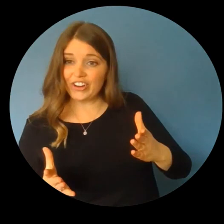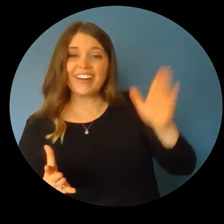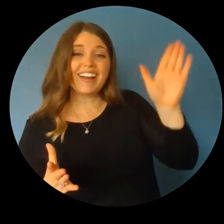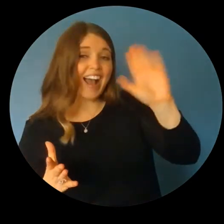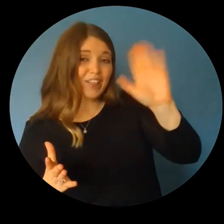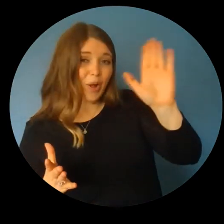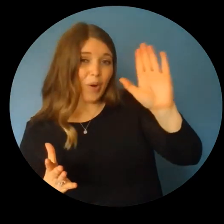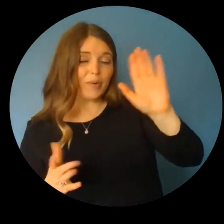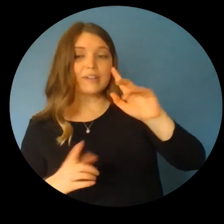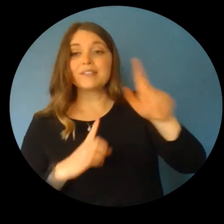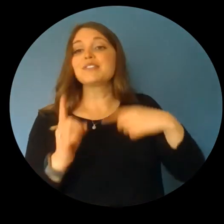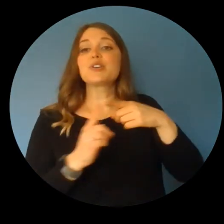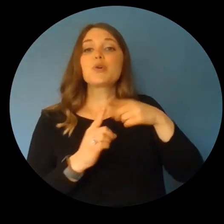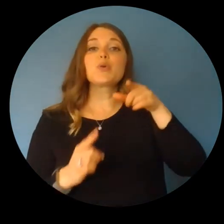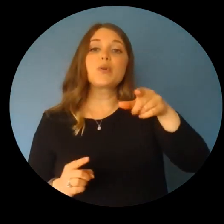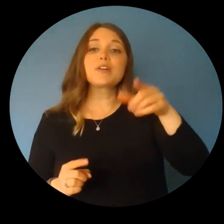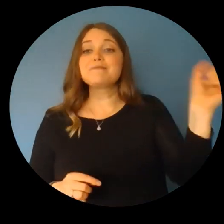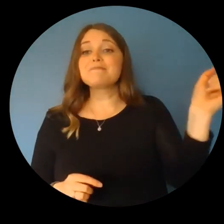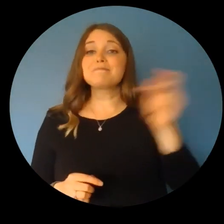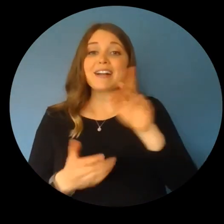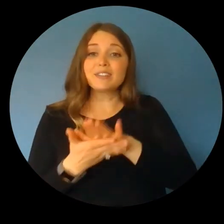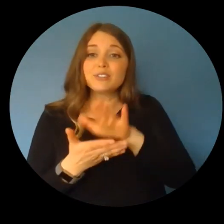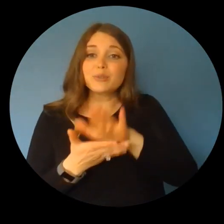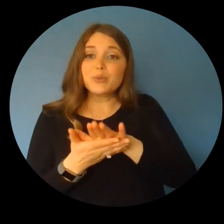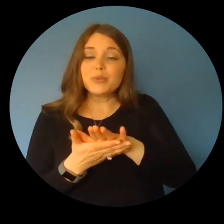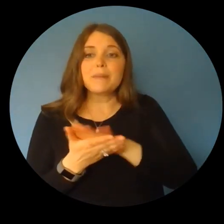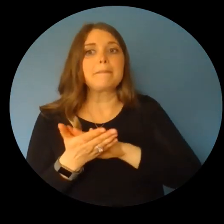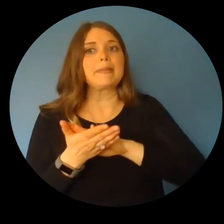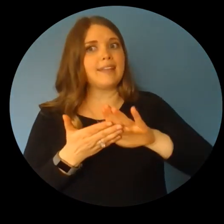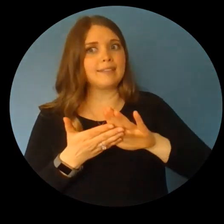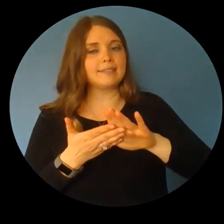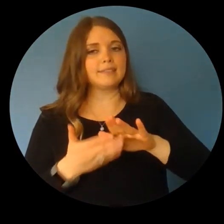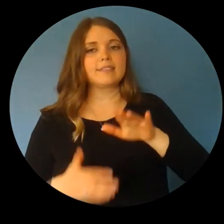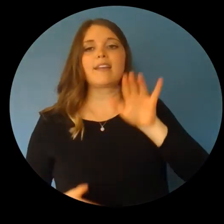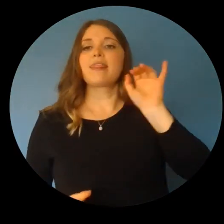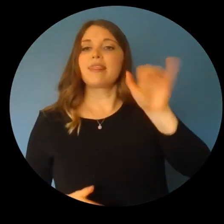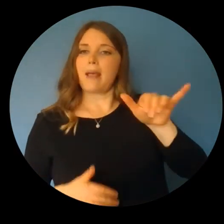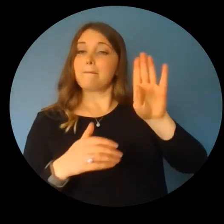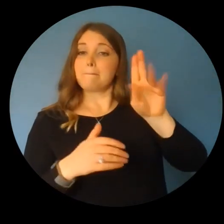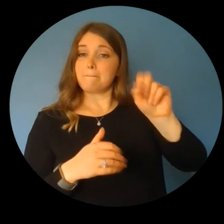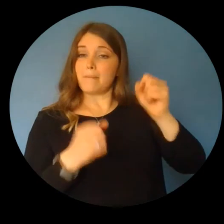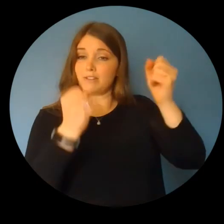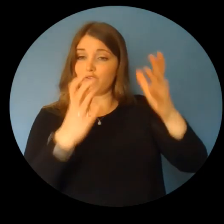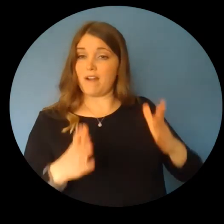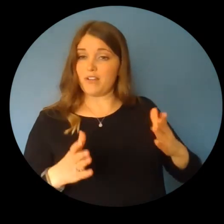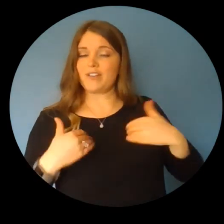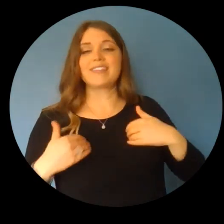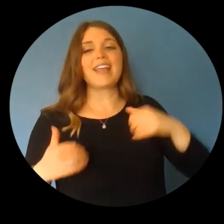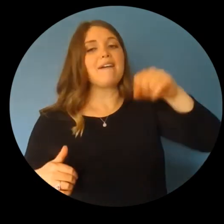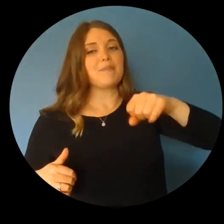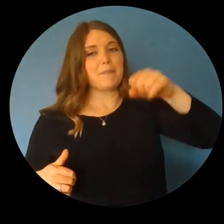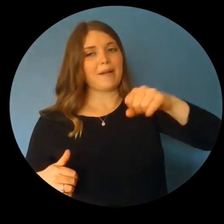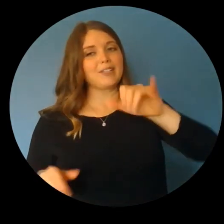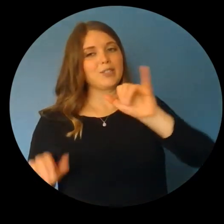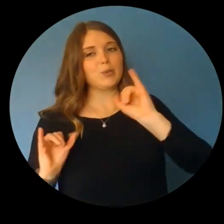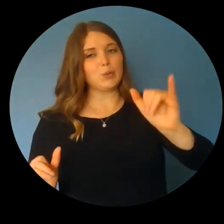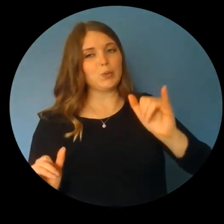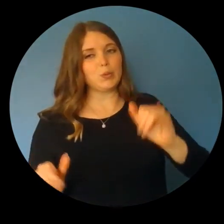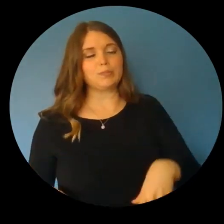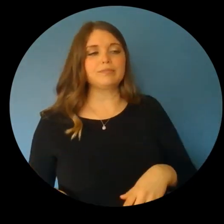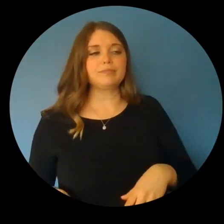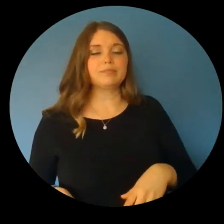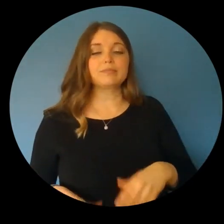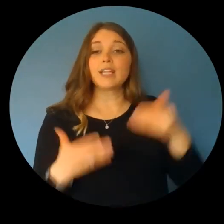make sure you are nice to the bus driver because they have a bucket too. You can invite a new kid at school to play with